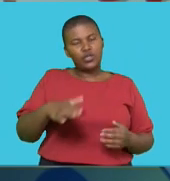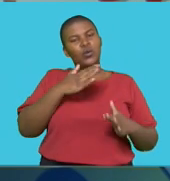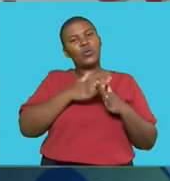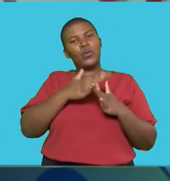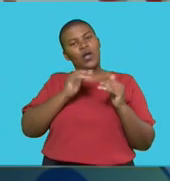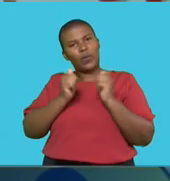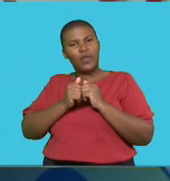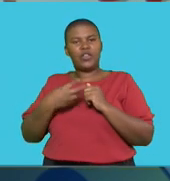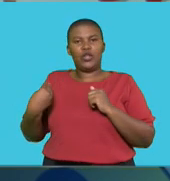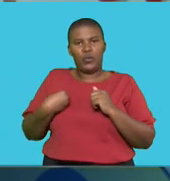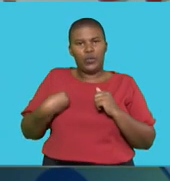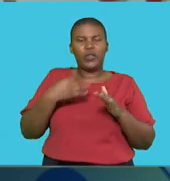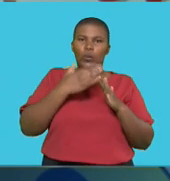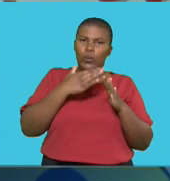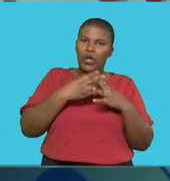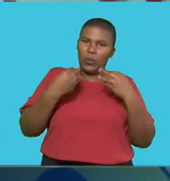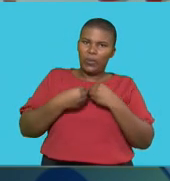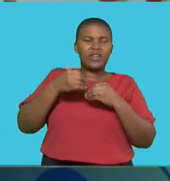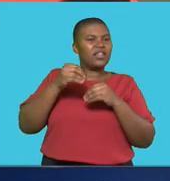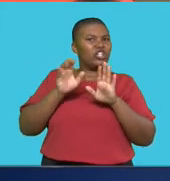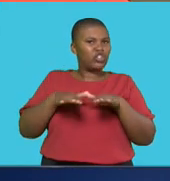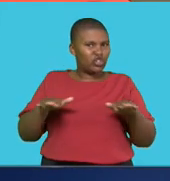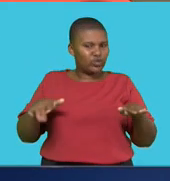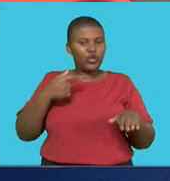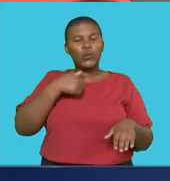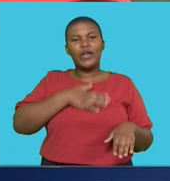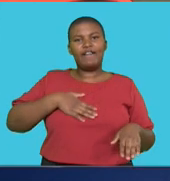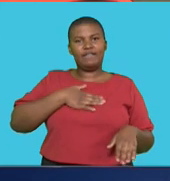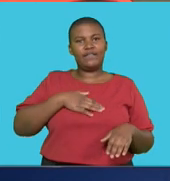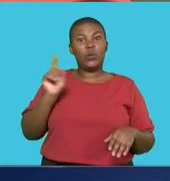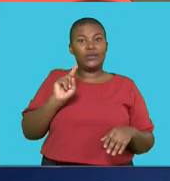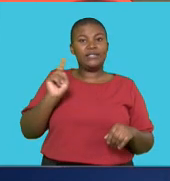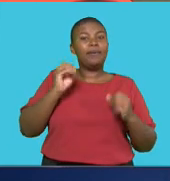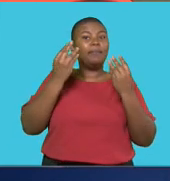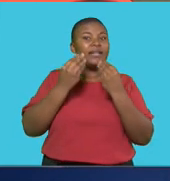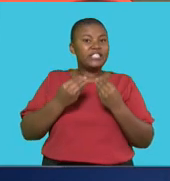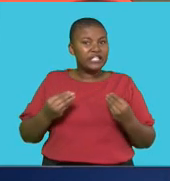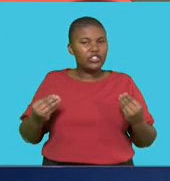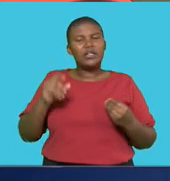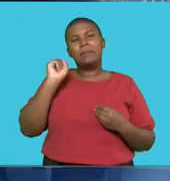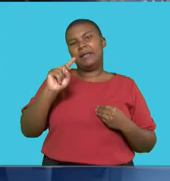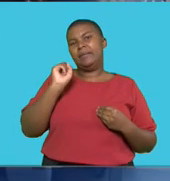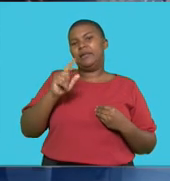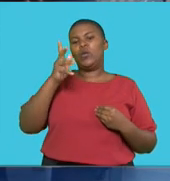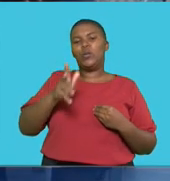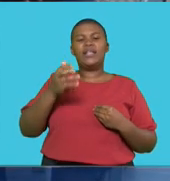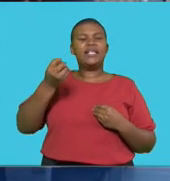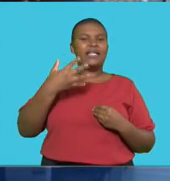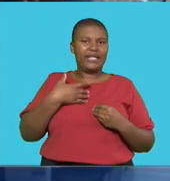youth, working with children. And we feel that meditation is that which is going to bring